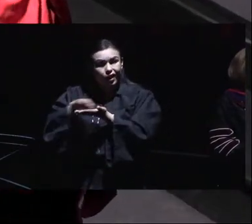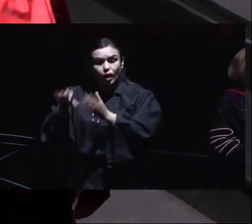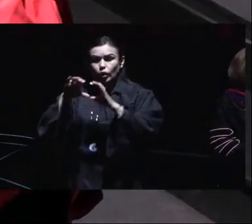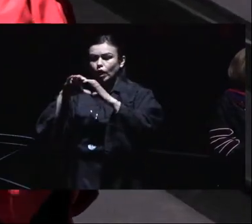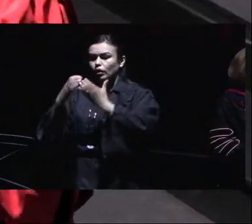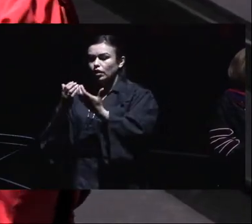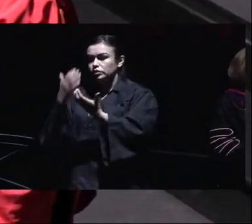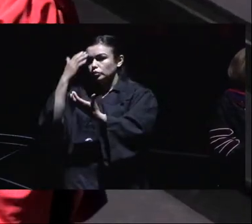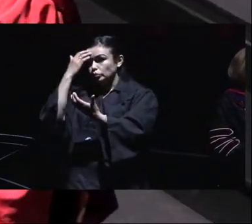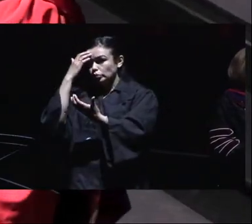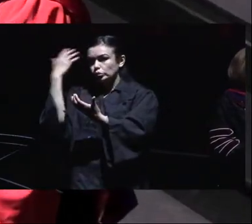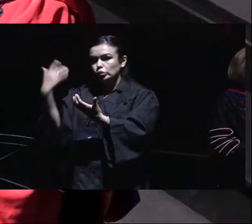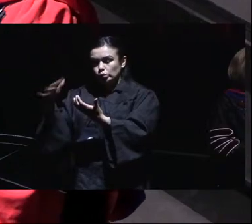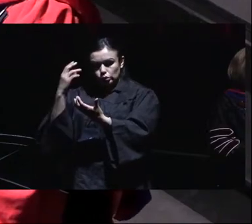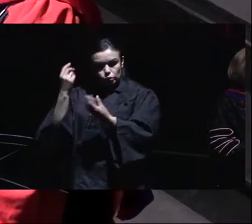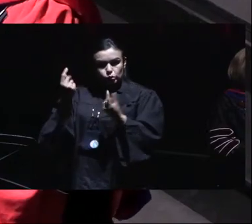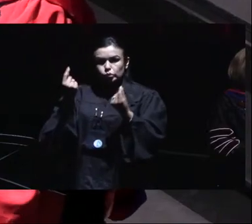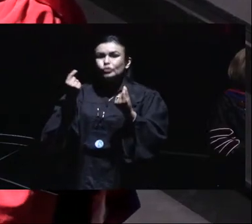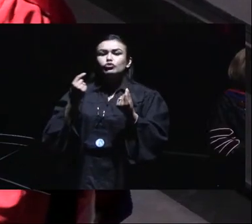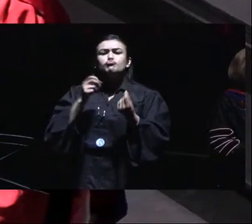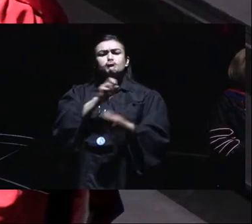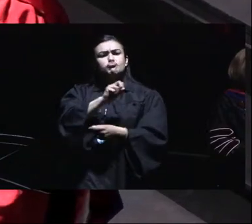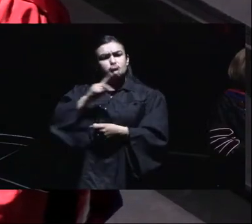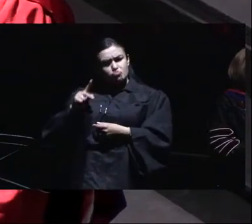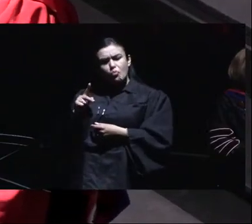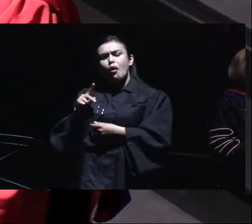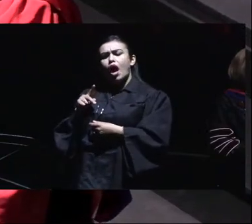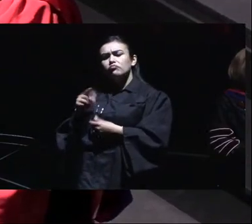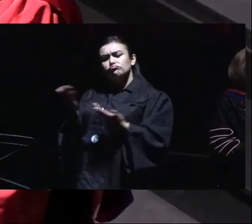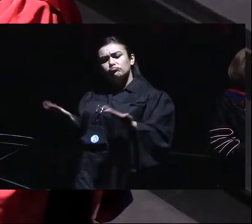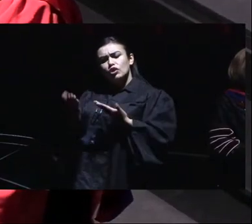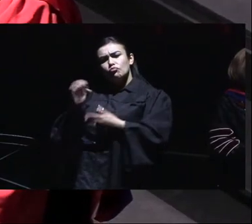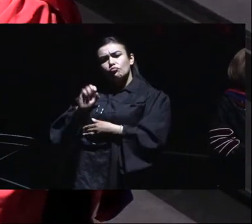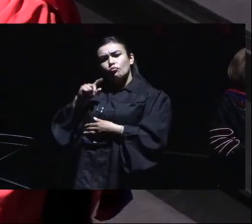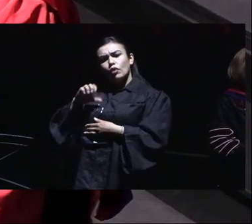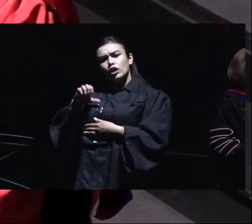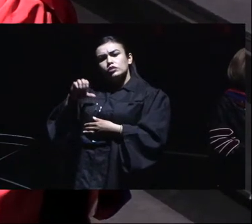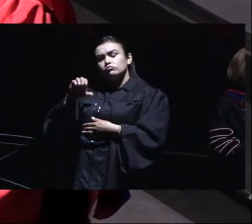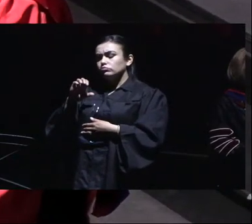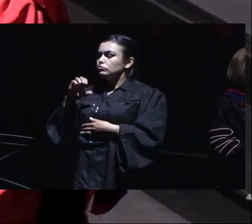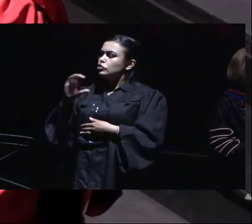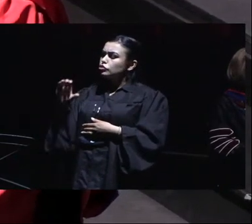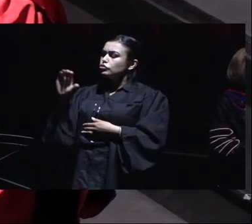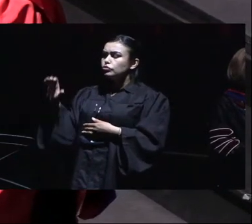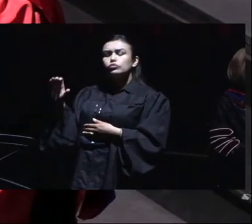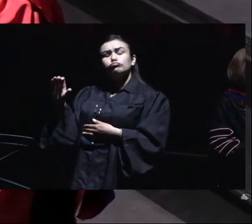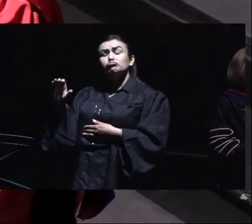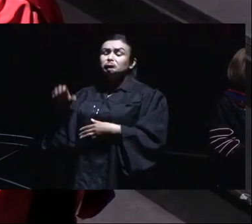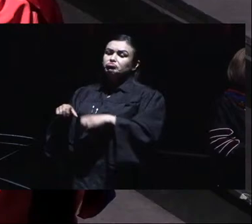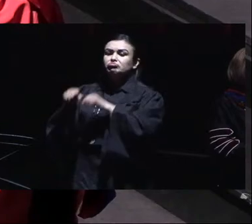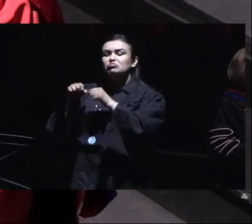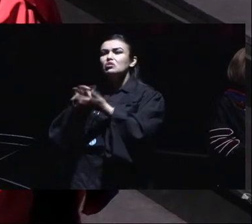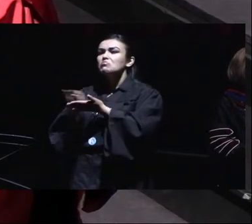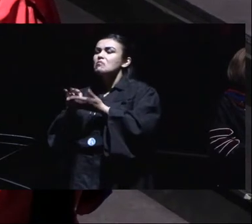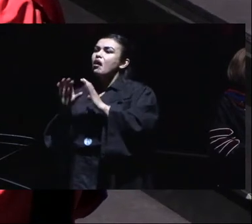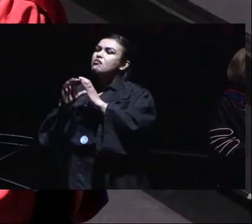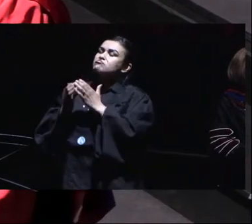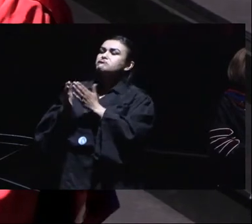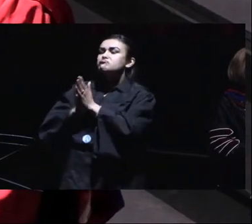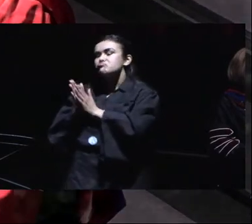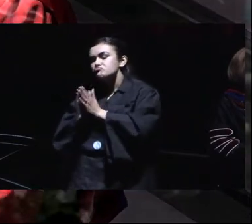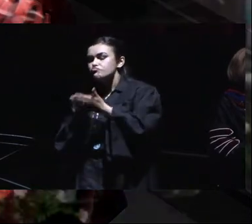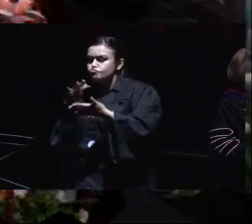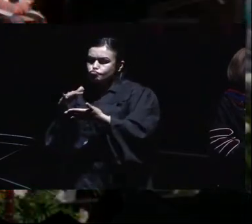So I turned back to EPCC, went and took that accounting class. And I might say that with a little